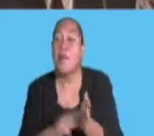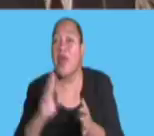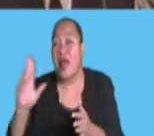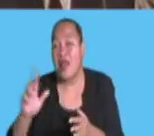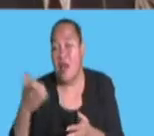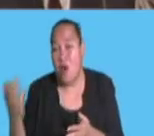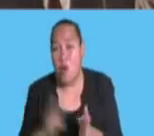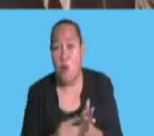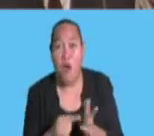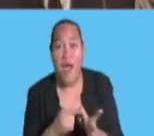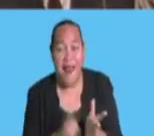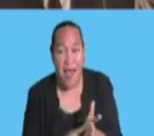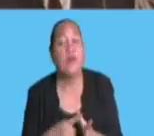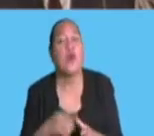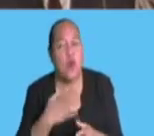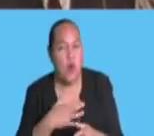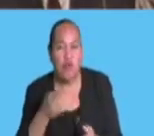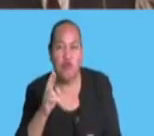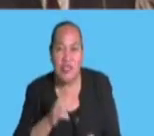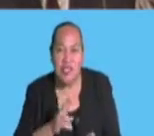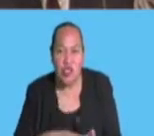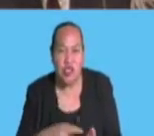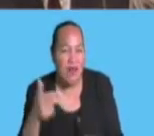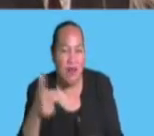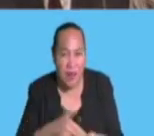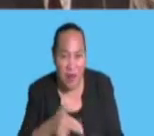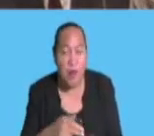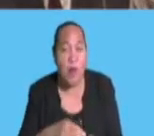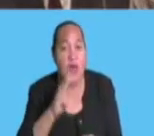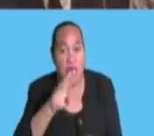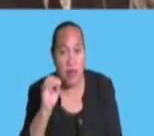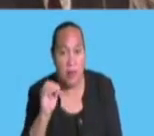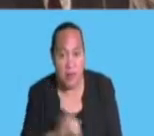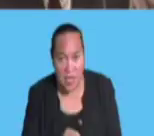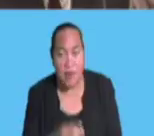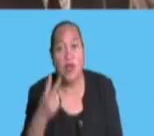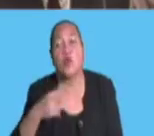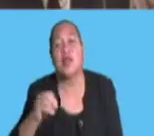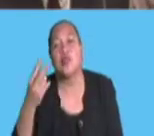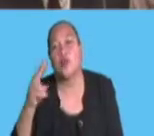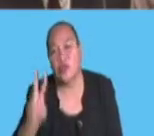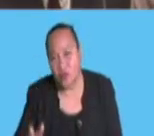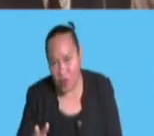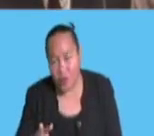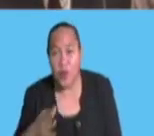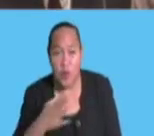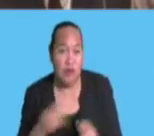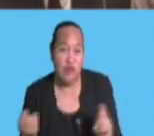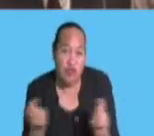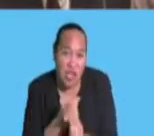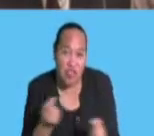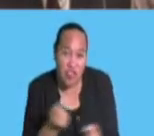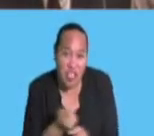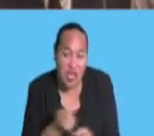We intend to reduce fossil fuel using bioenergy sources by 3% by 2022. We intend to present the change in the way we